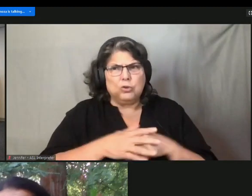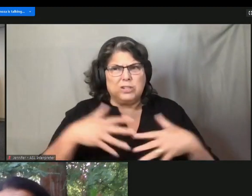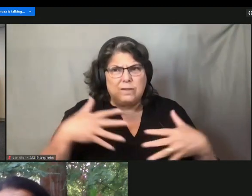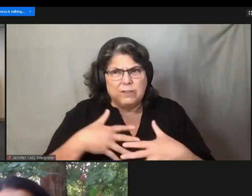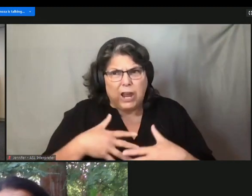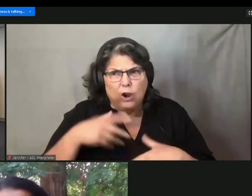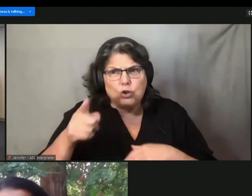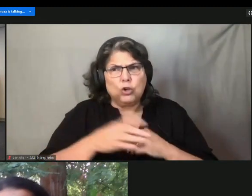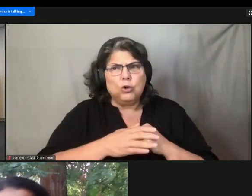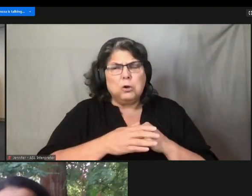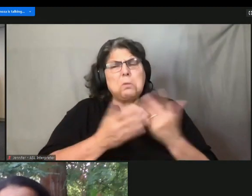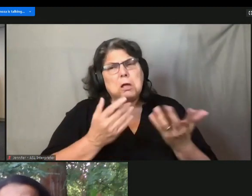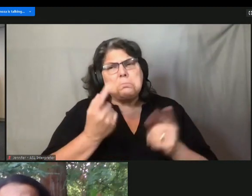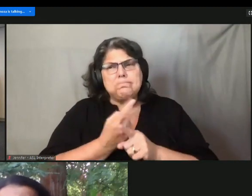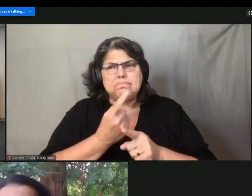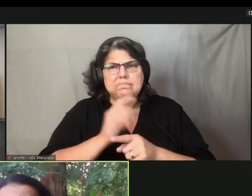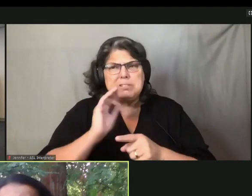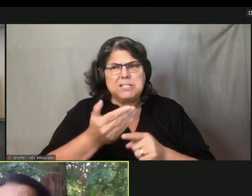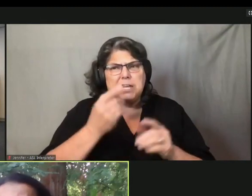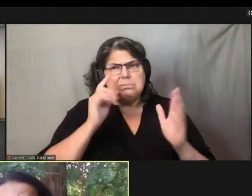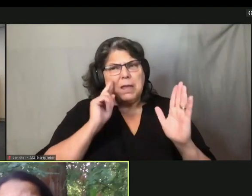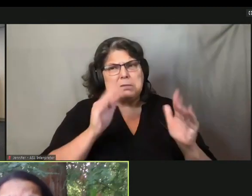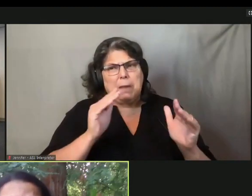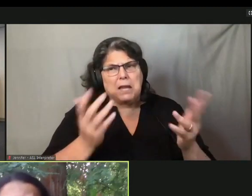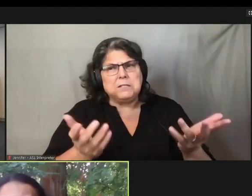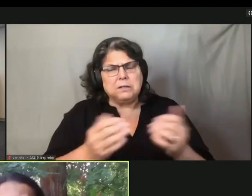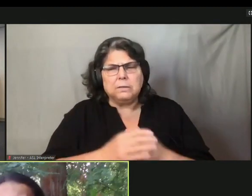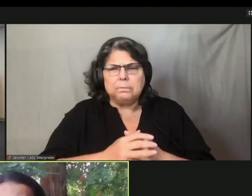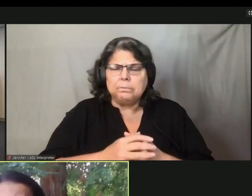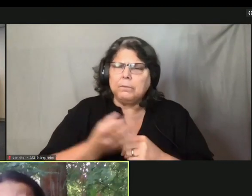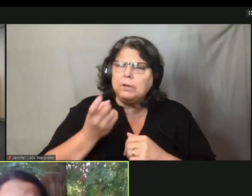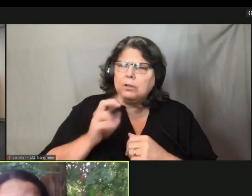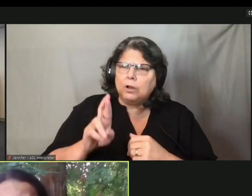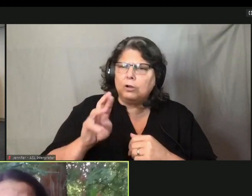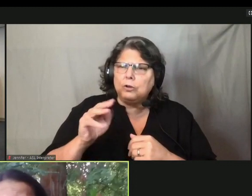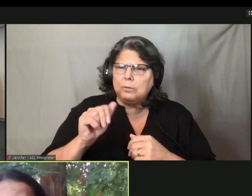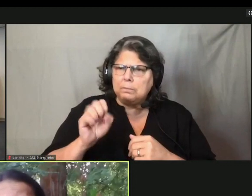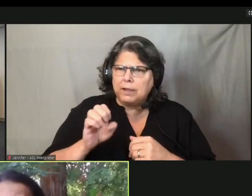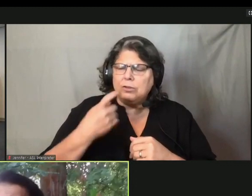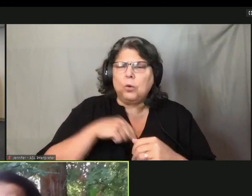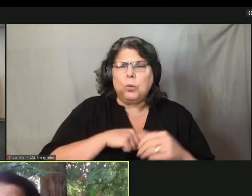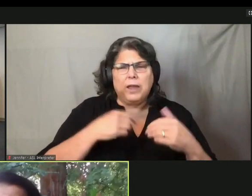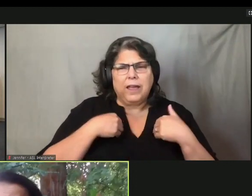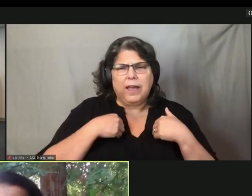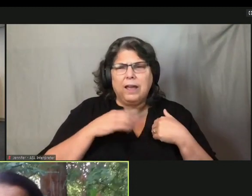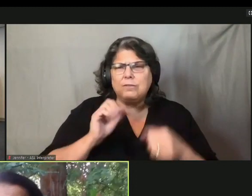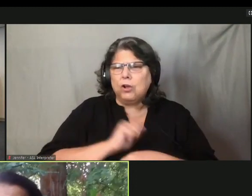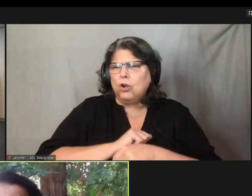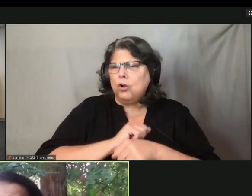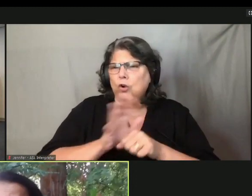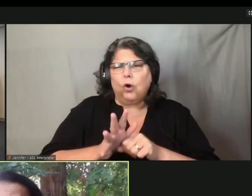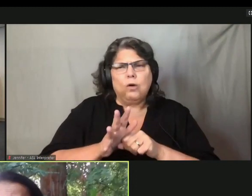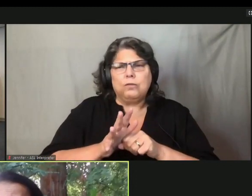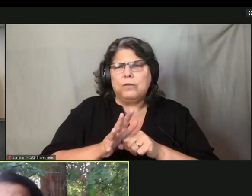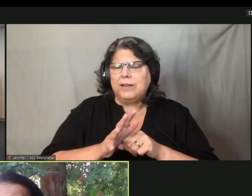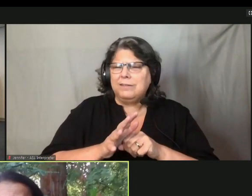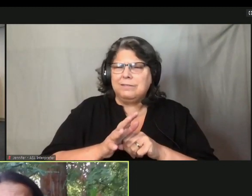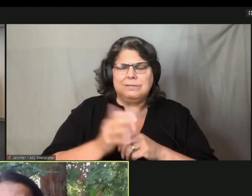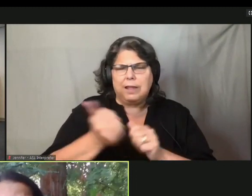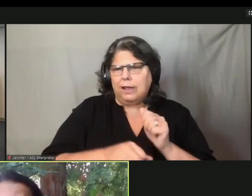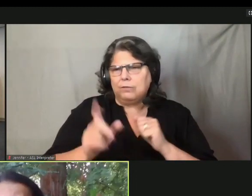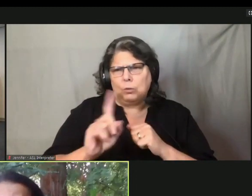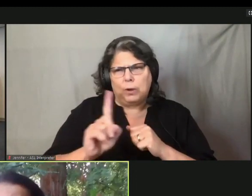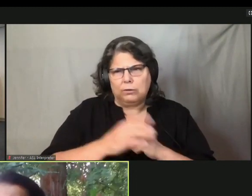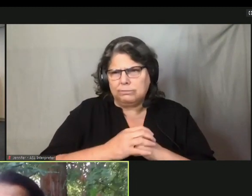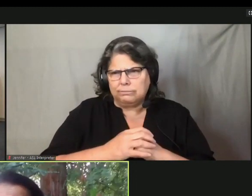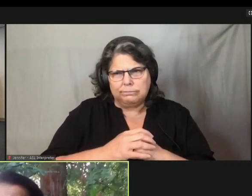expect? This number? Well, we have COVID-19 cases in every sector. So, you can